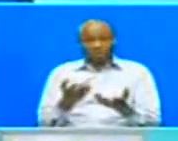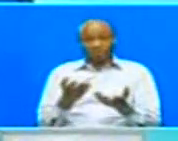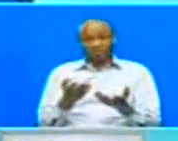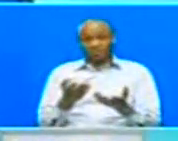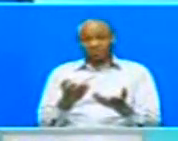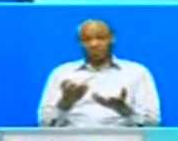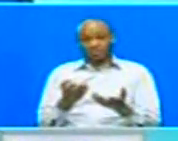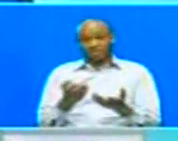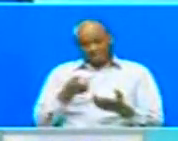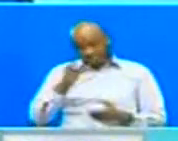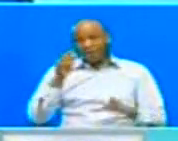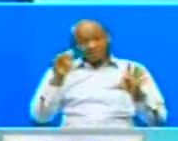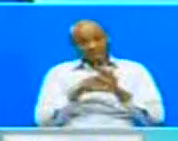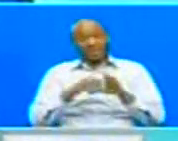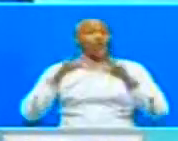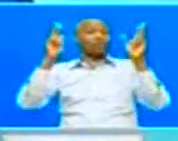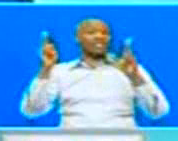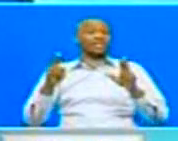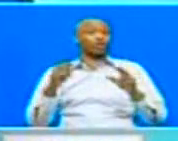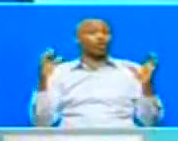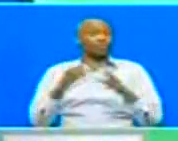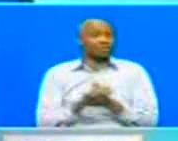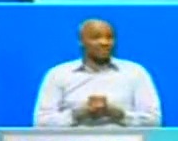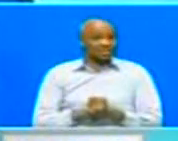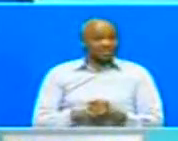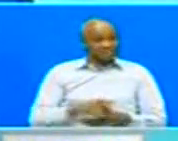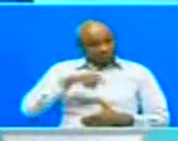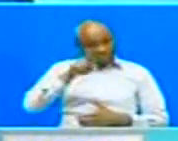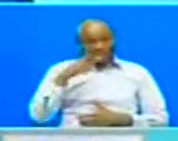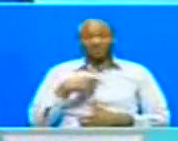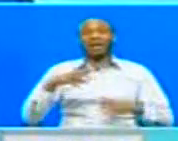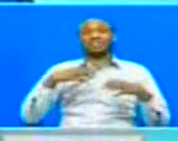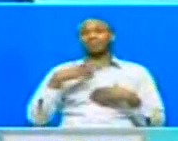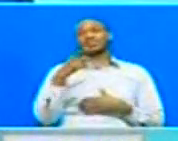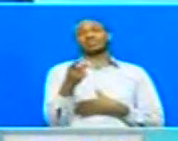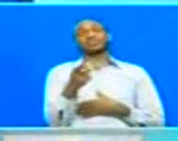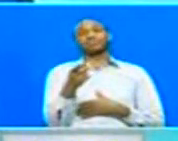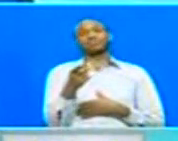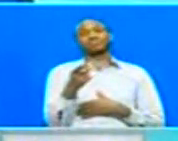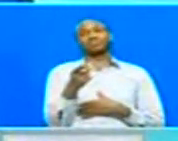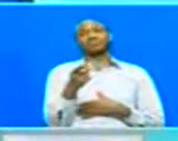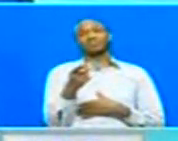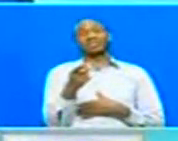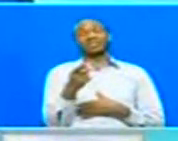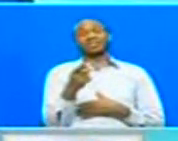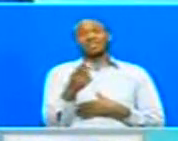sole member of the international community which is putting up with this situation ad infinitum. True.